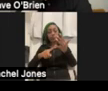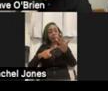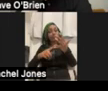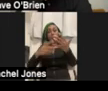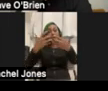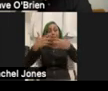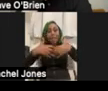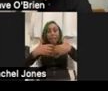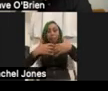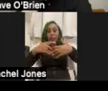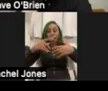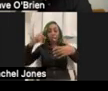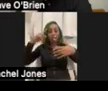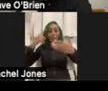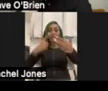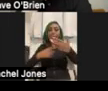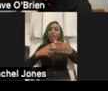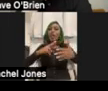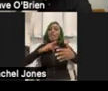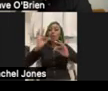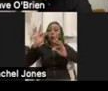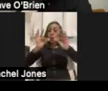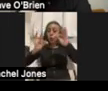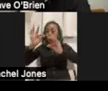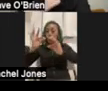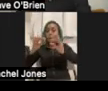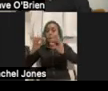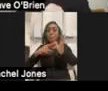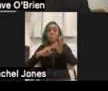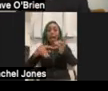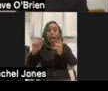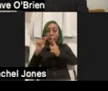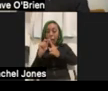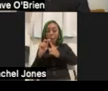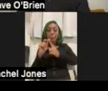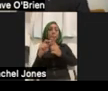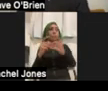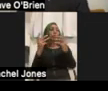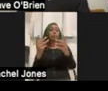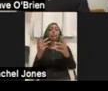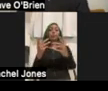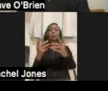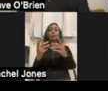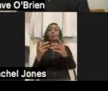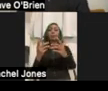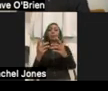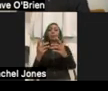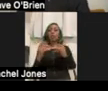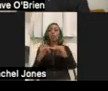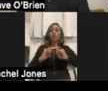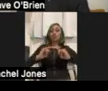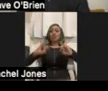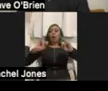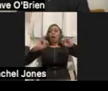decisions about volume, amplification, and kind of the dramaturgical structure